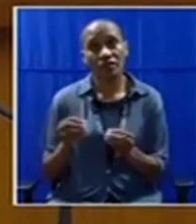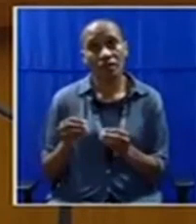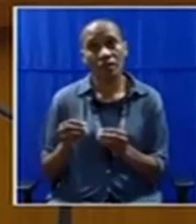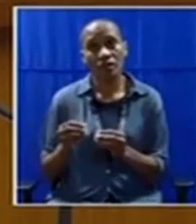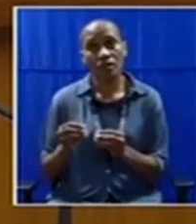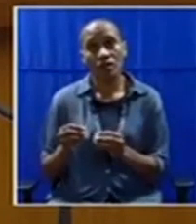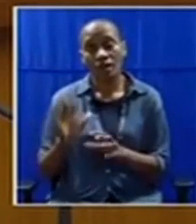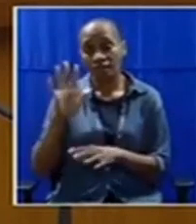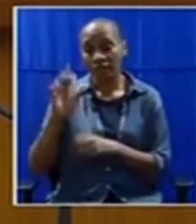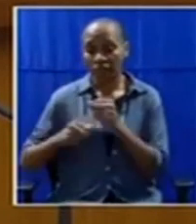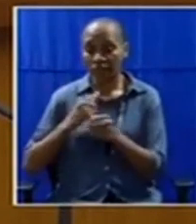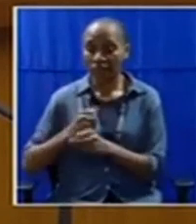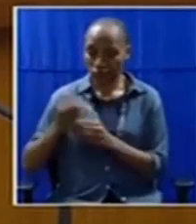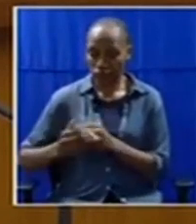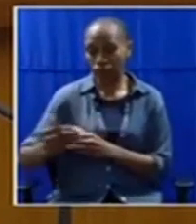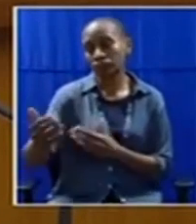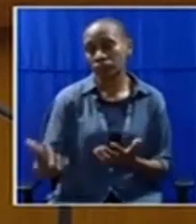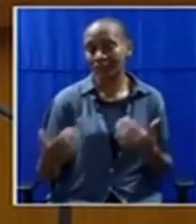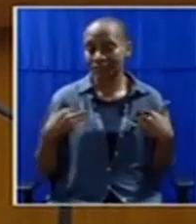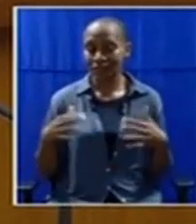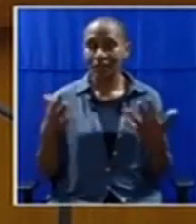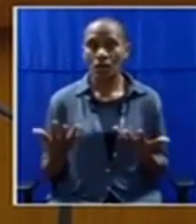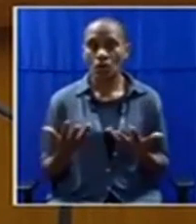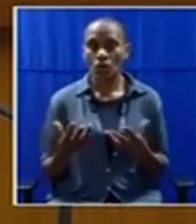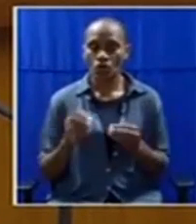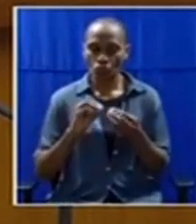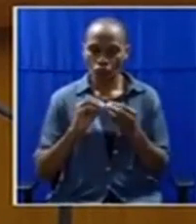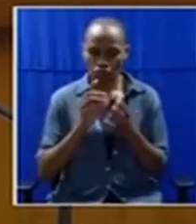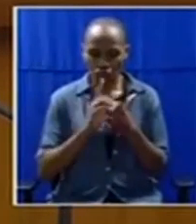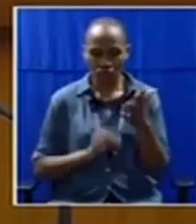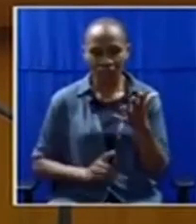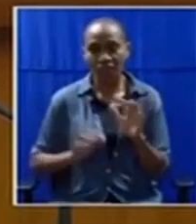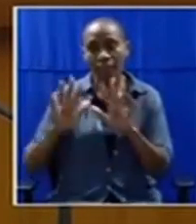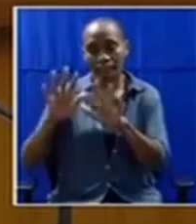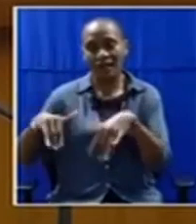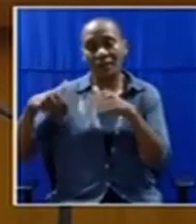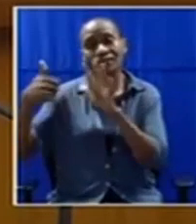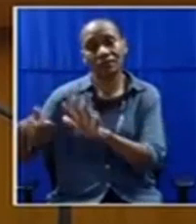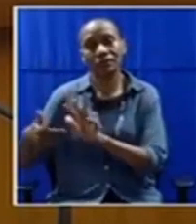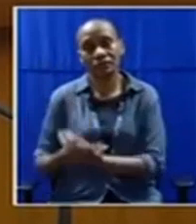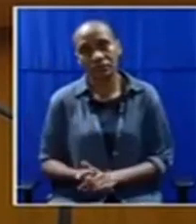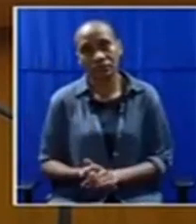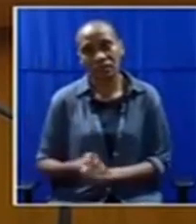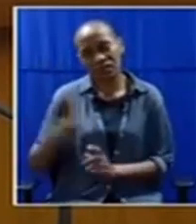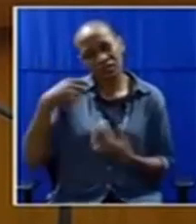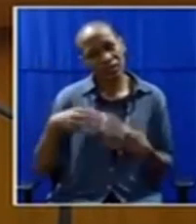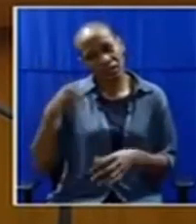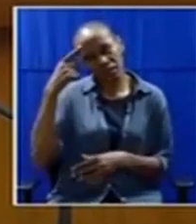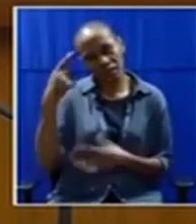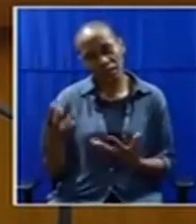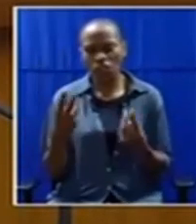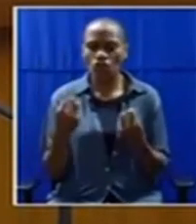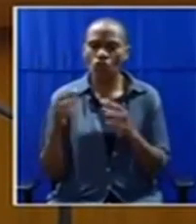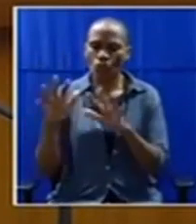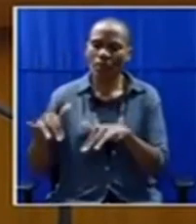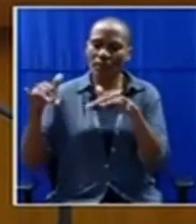next 5 years. And we must start with an architecture of our next parliament. We must start thinking about the kind of new